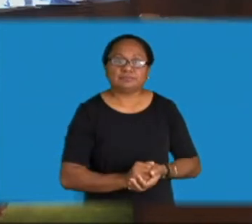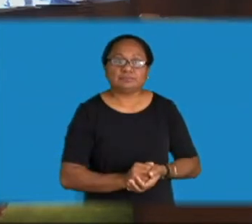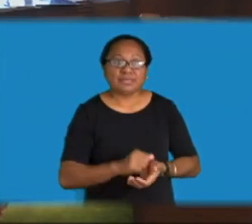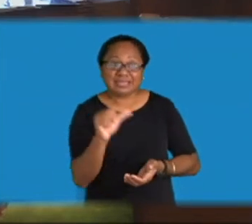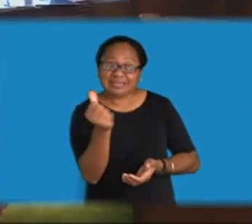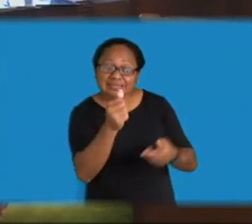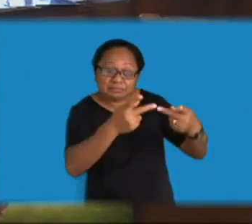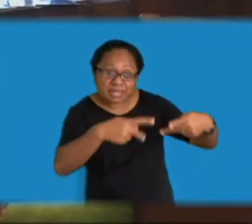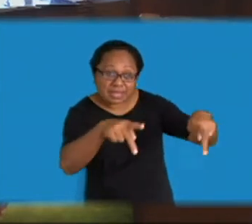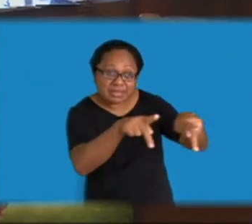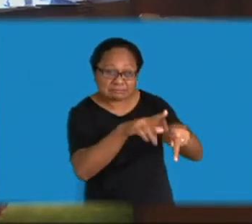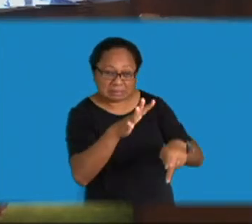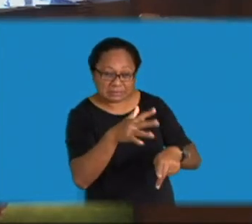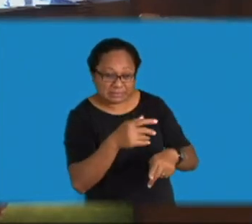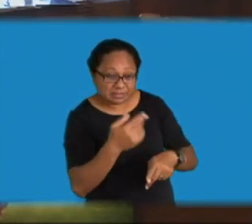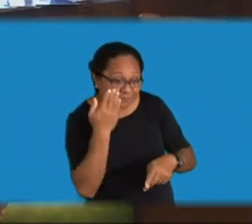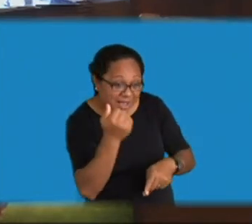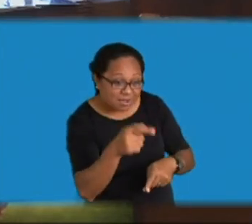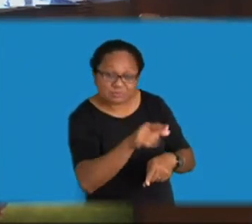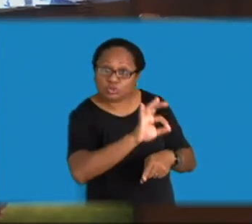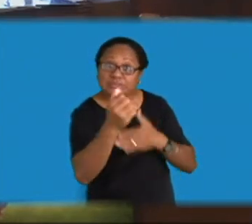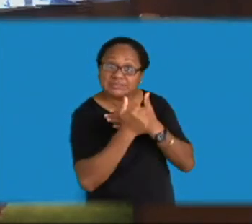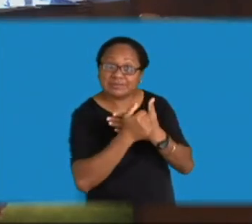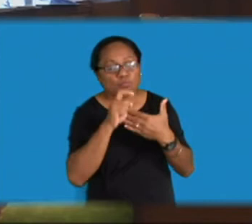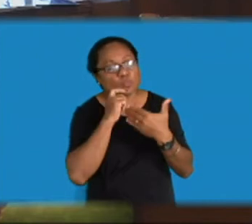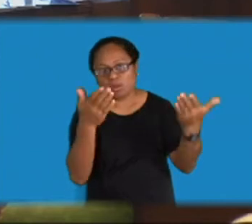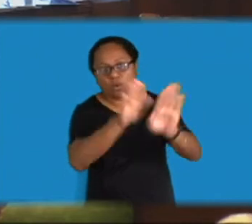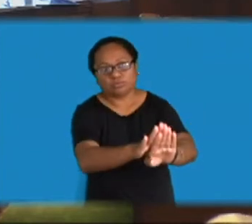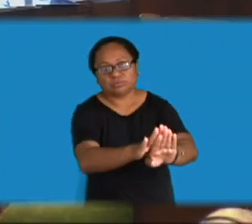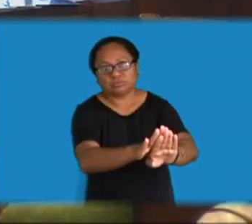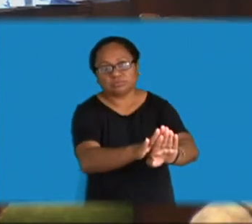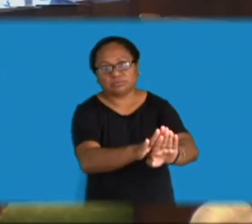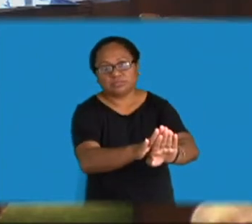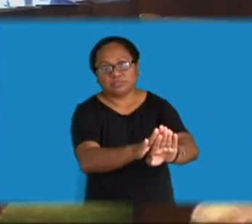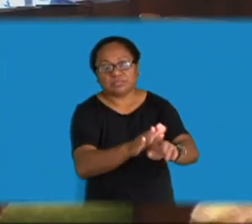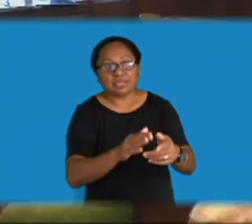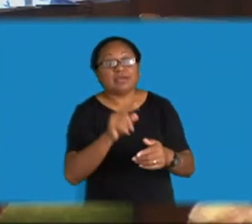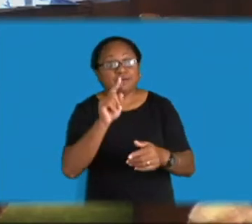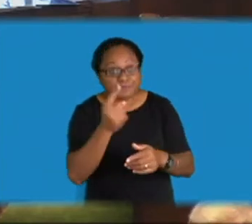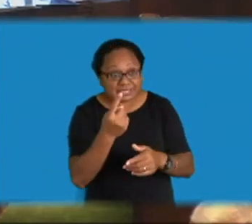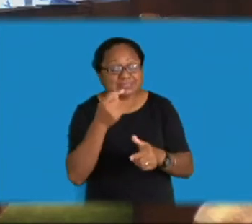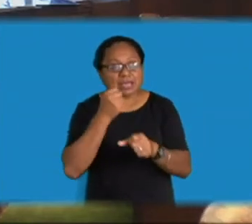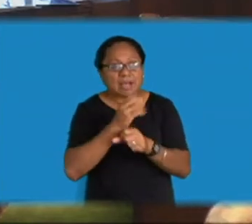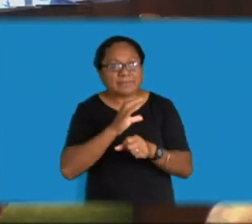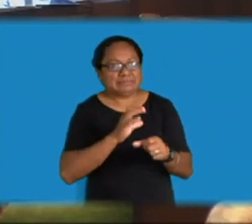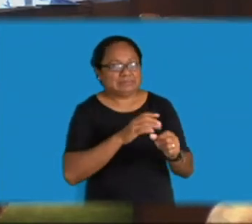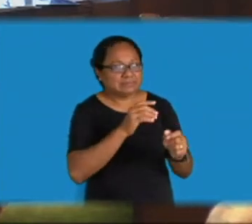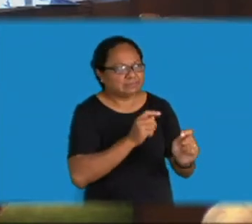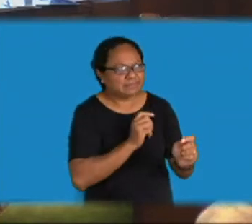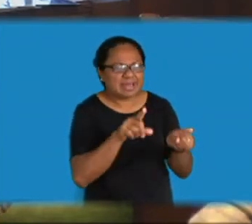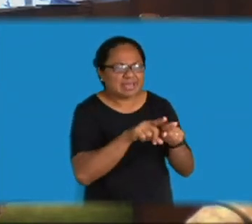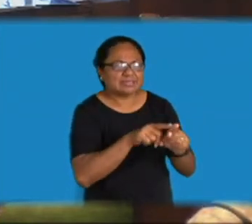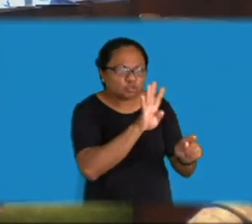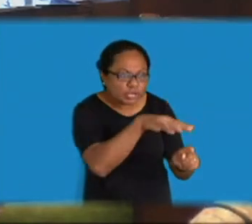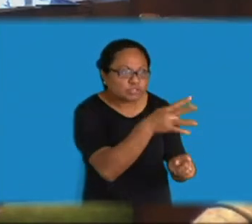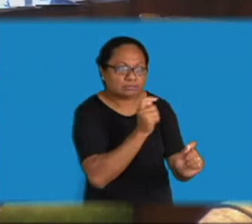deemed unsafe working areas will be closed off until the company completes all rehabilitation processes